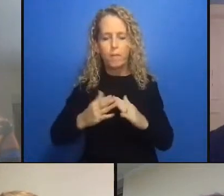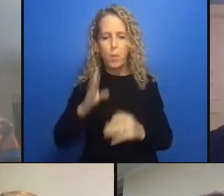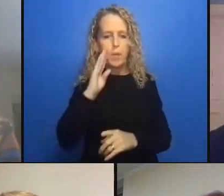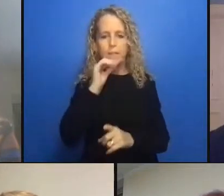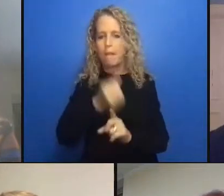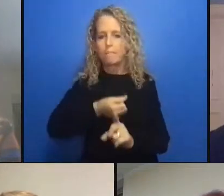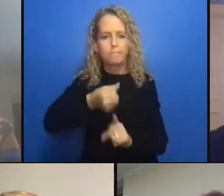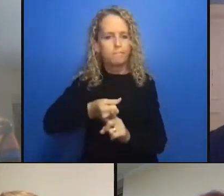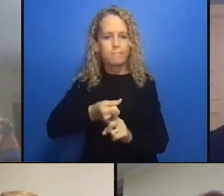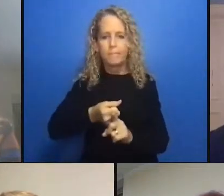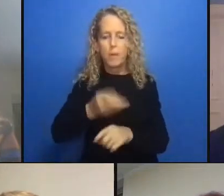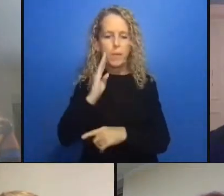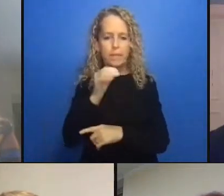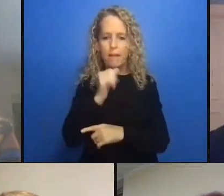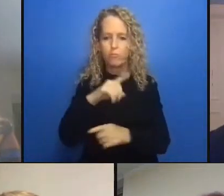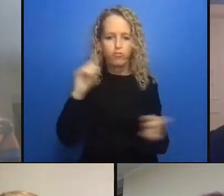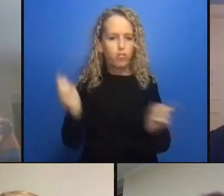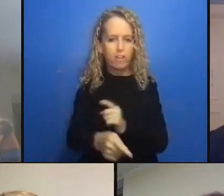It is still cheaper